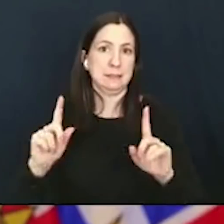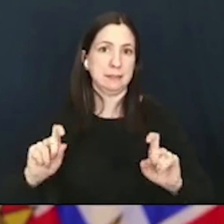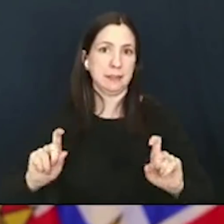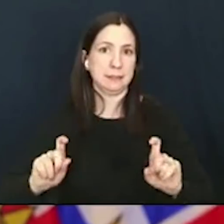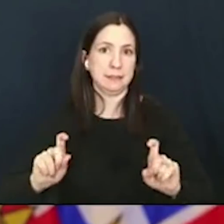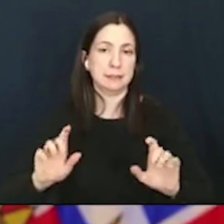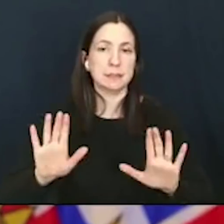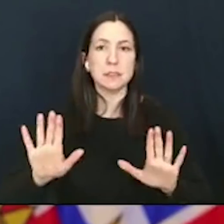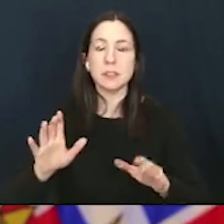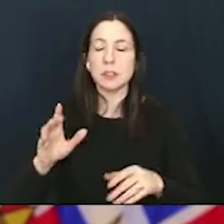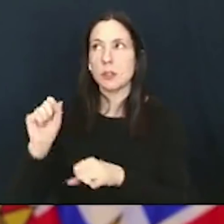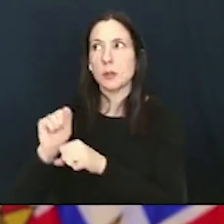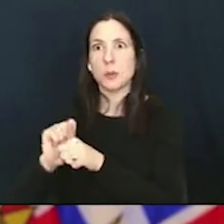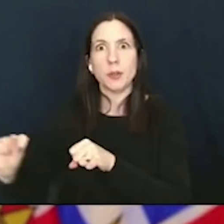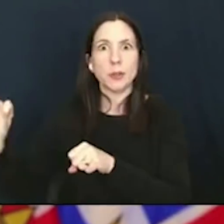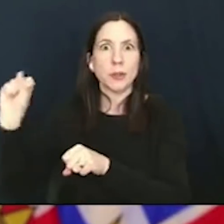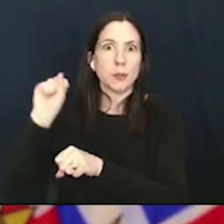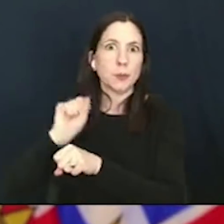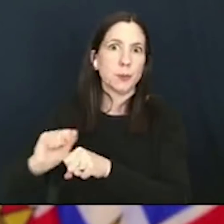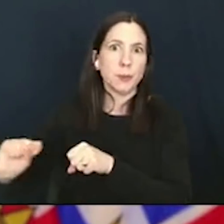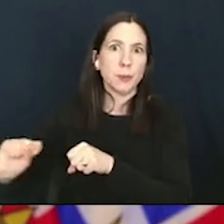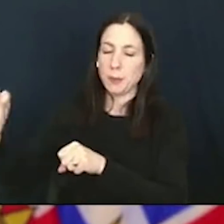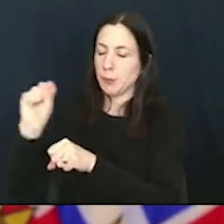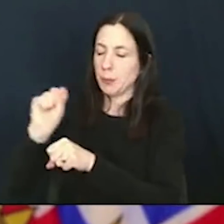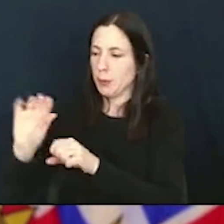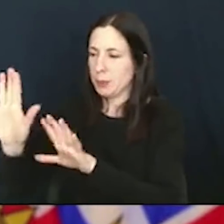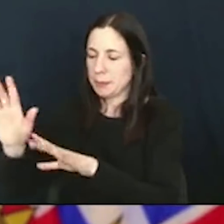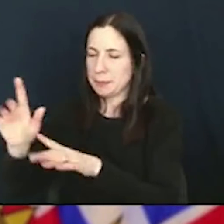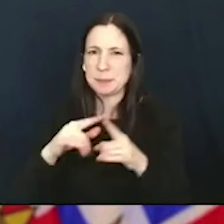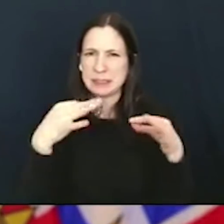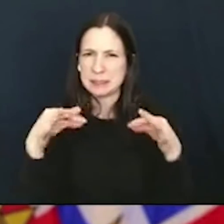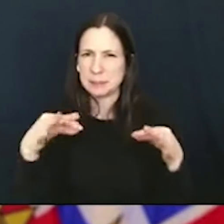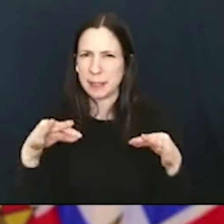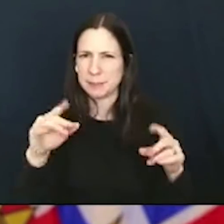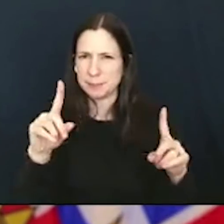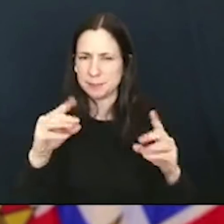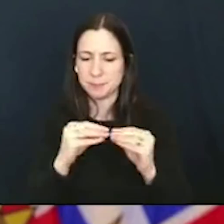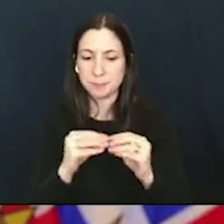the initial PCR test, it